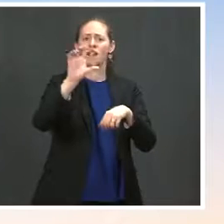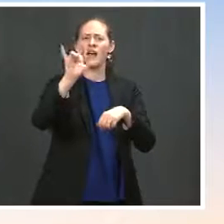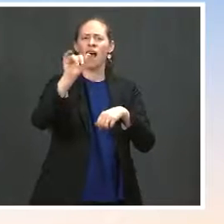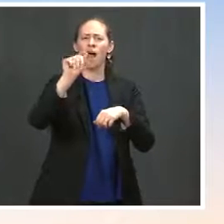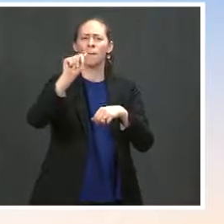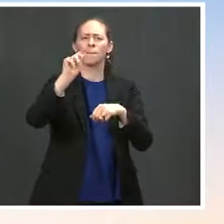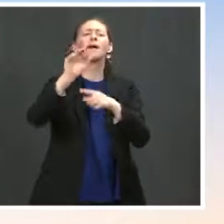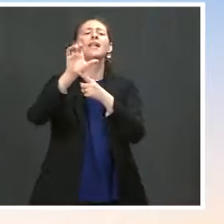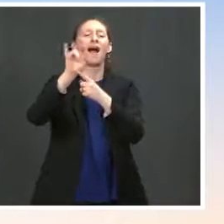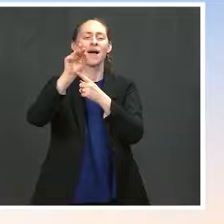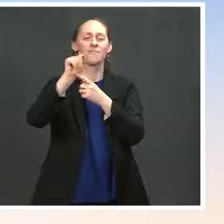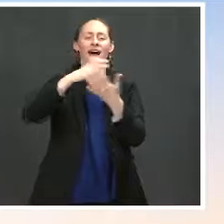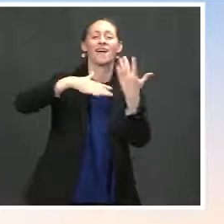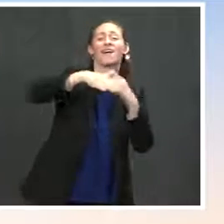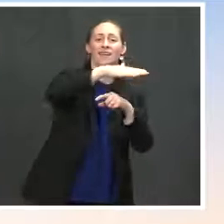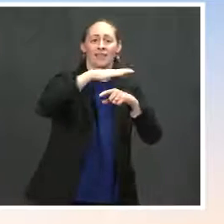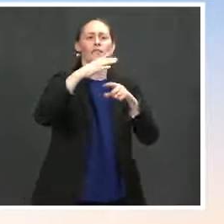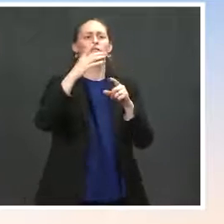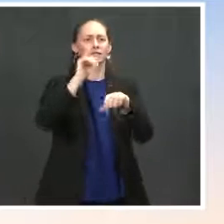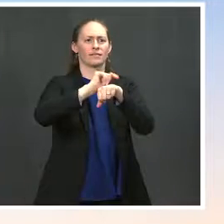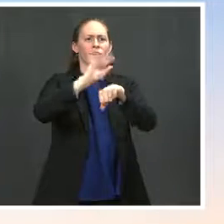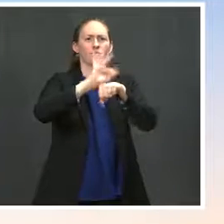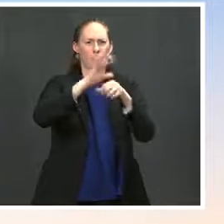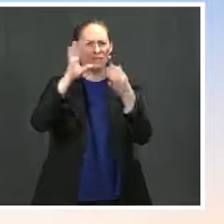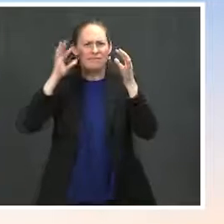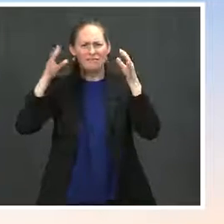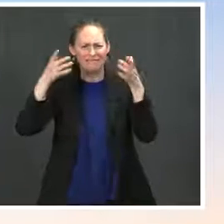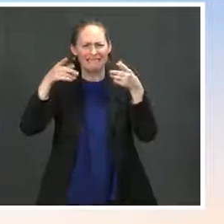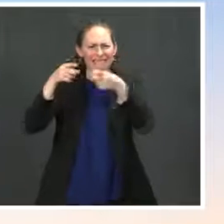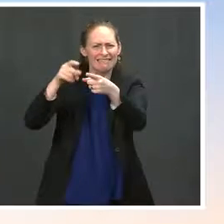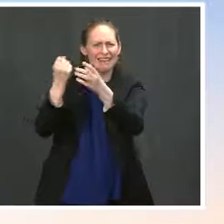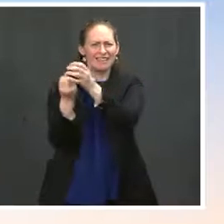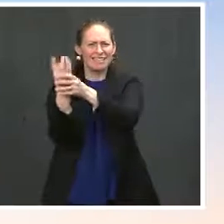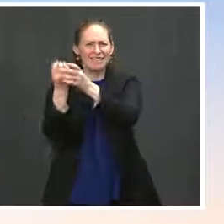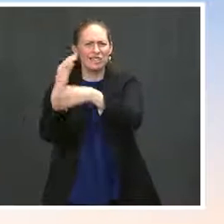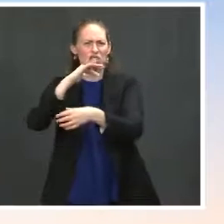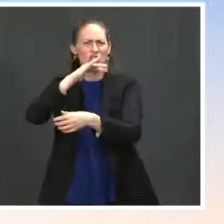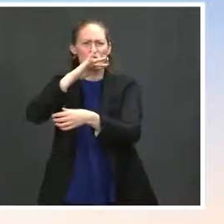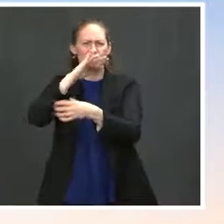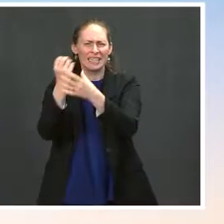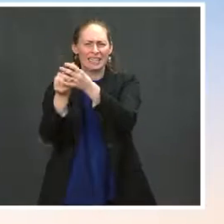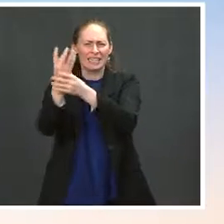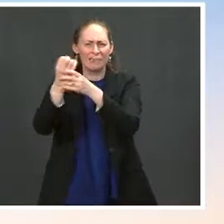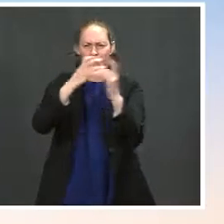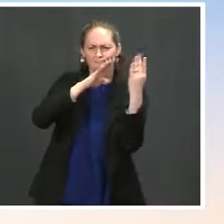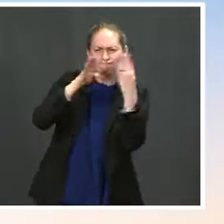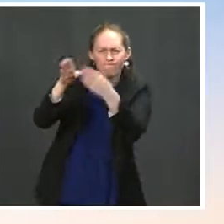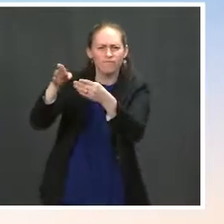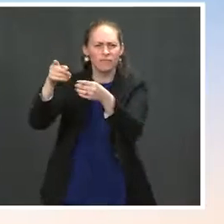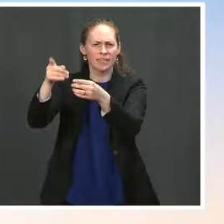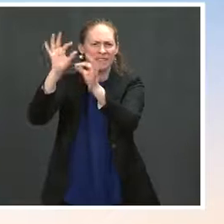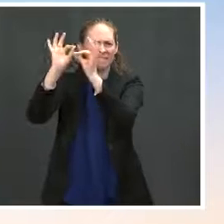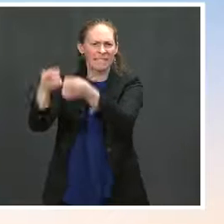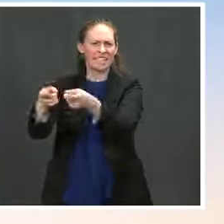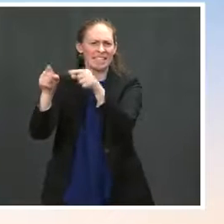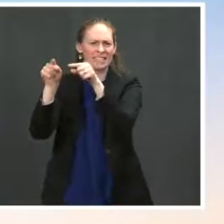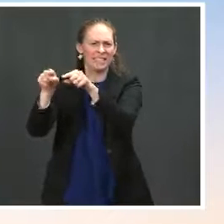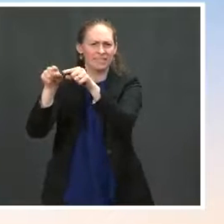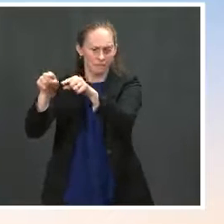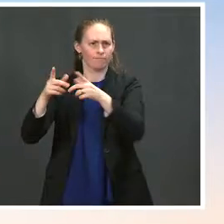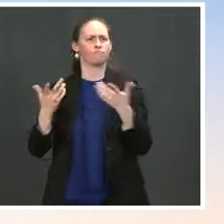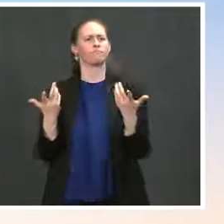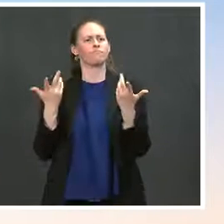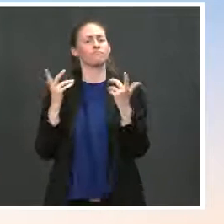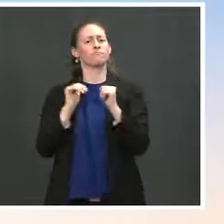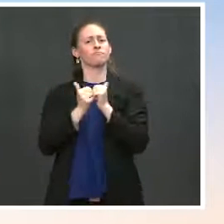emissions target, which is known as the Nationally Determined Contribution, or NDC. And it's a formal submission to